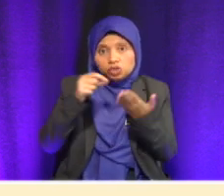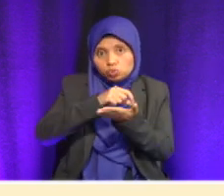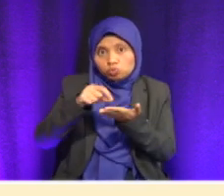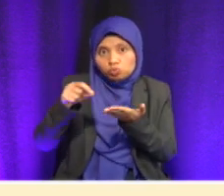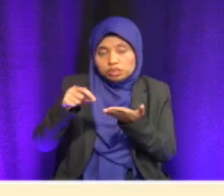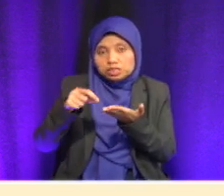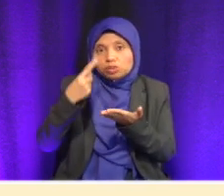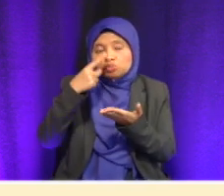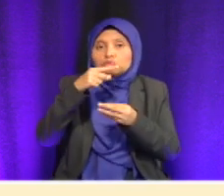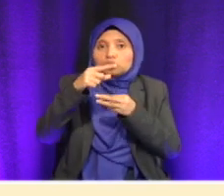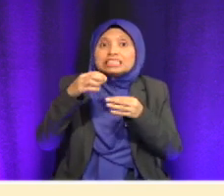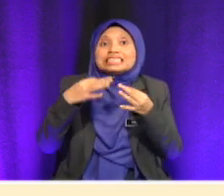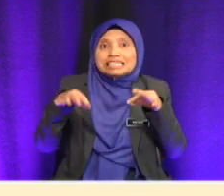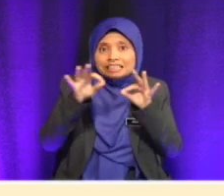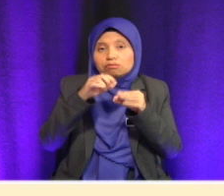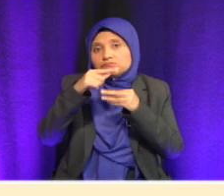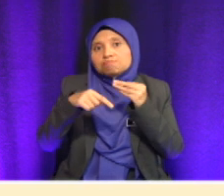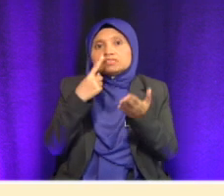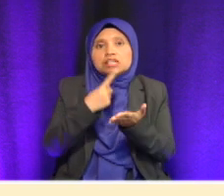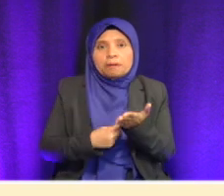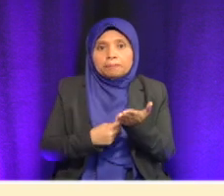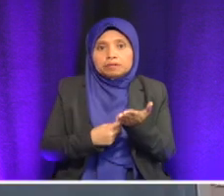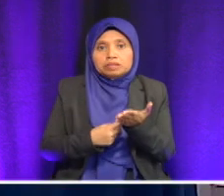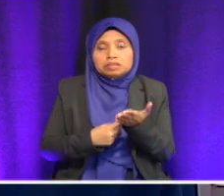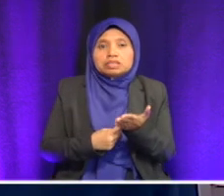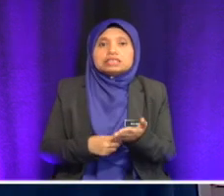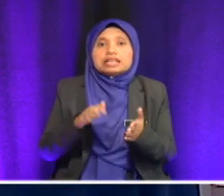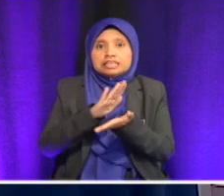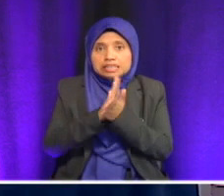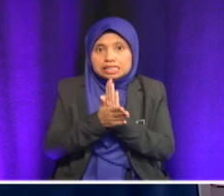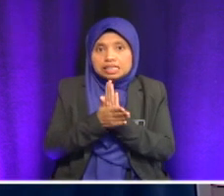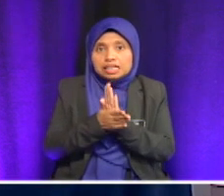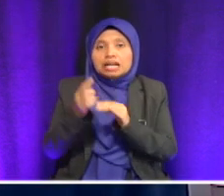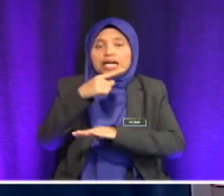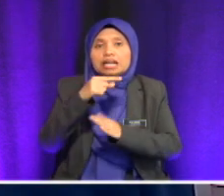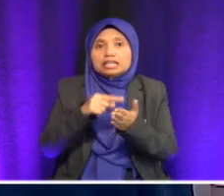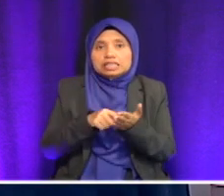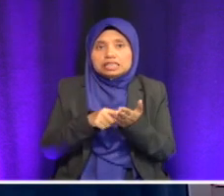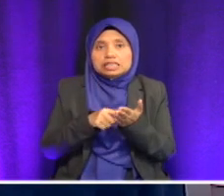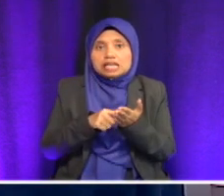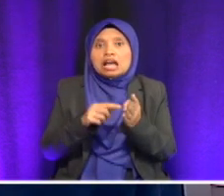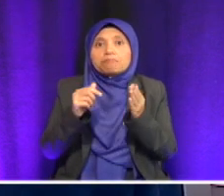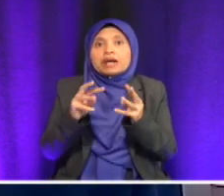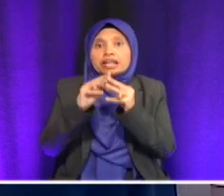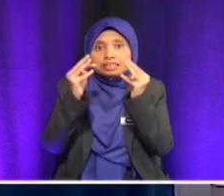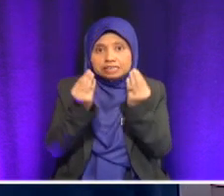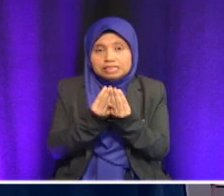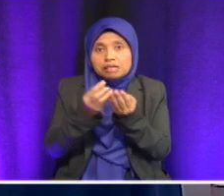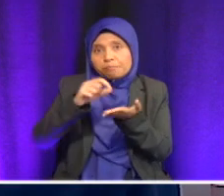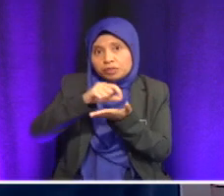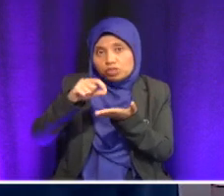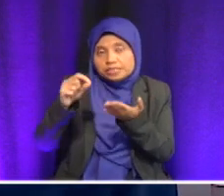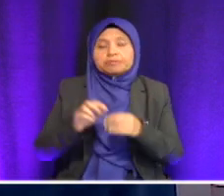all about. Okay. So basically, all of our reading texts today are actually magazine articles. Ah, okay, I